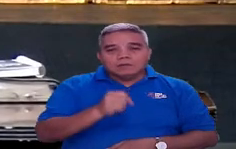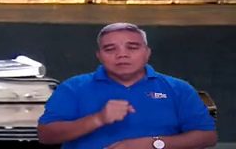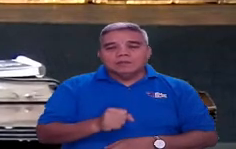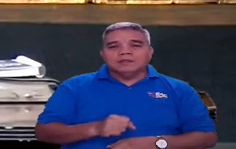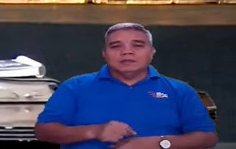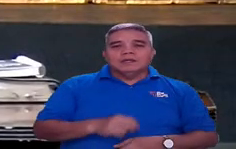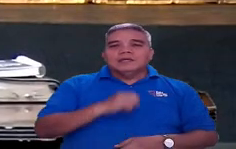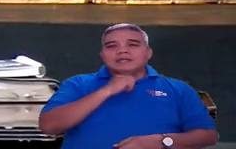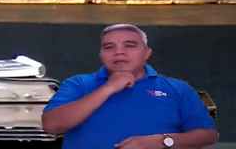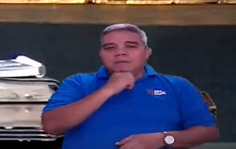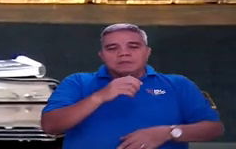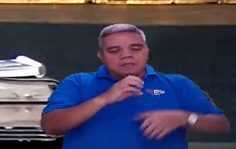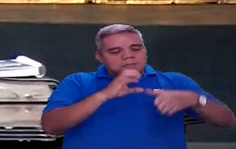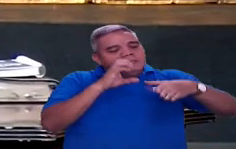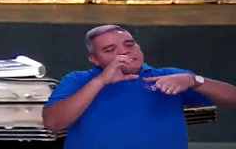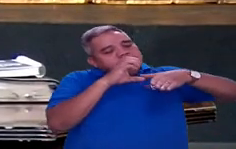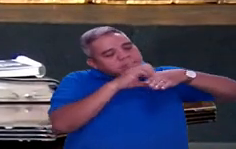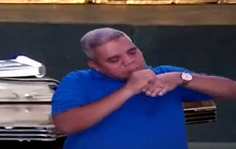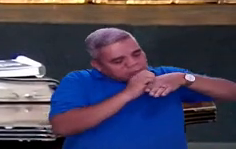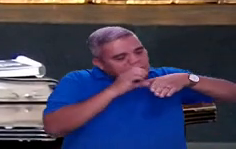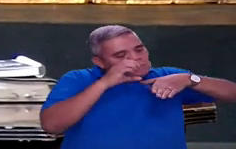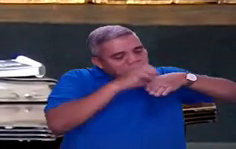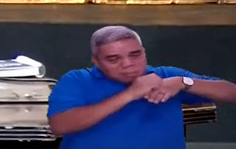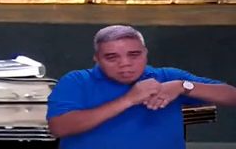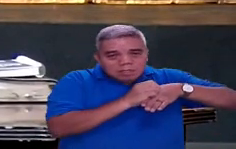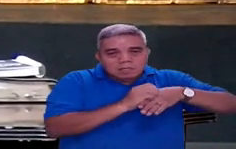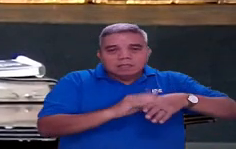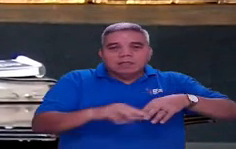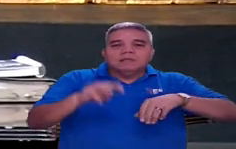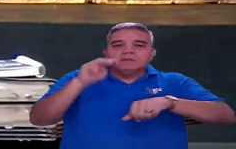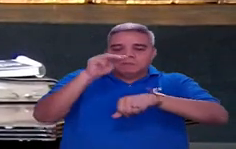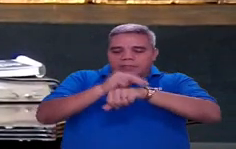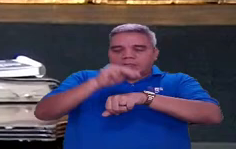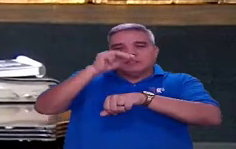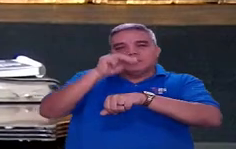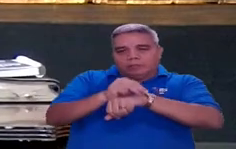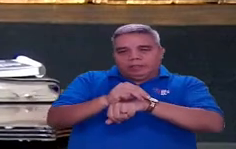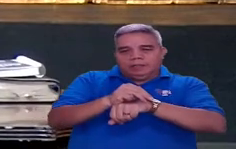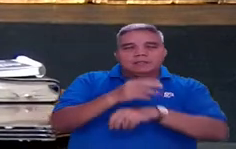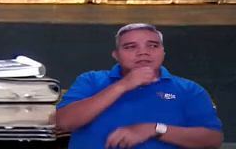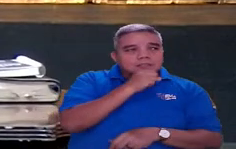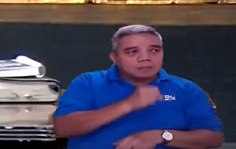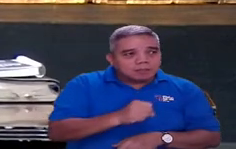Di man ipinaakay ang paministre.